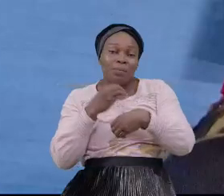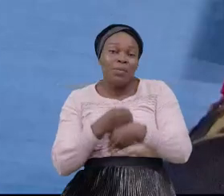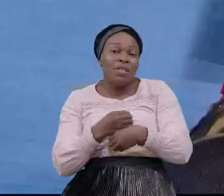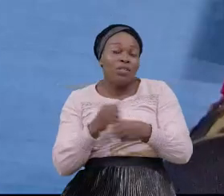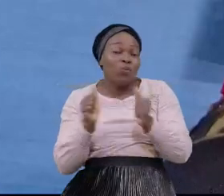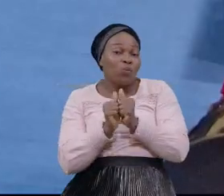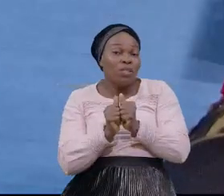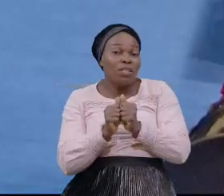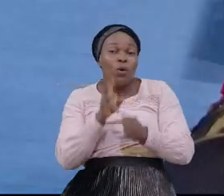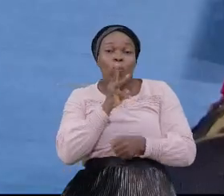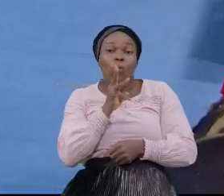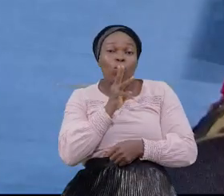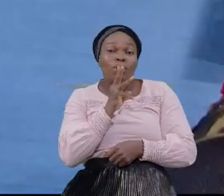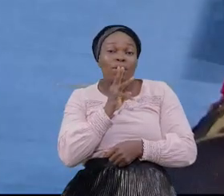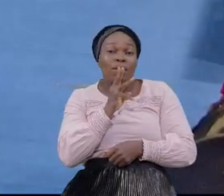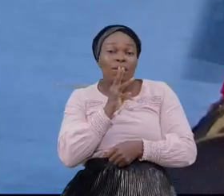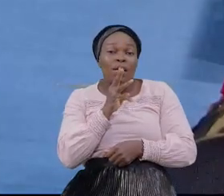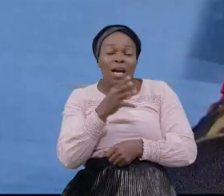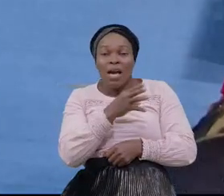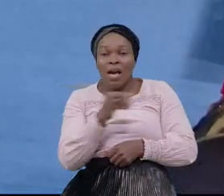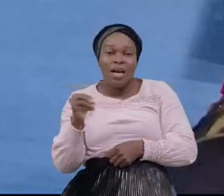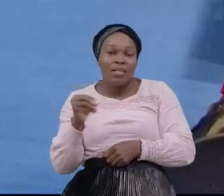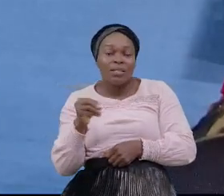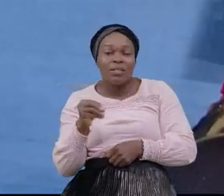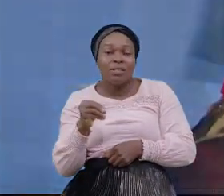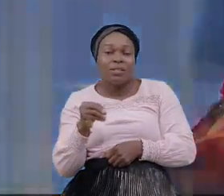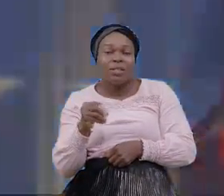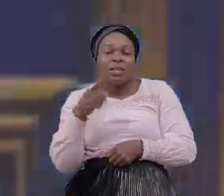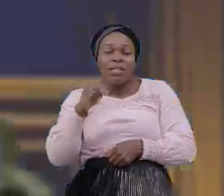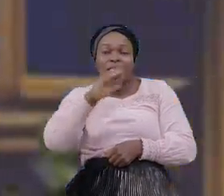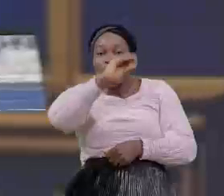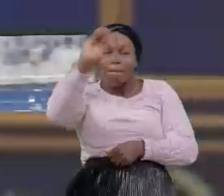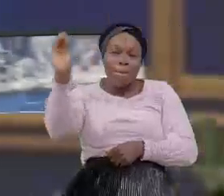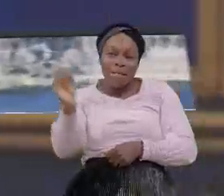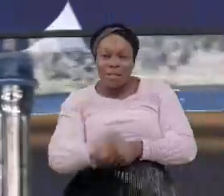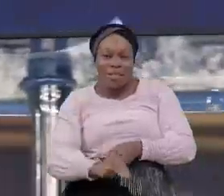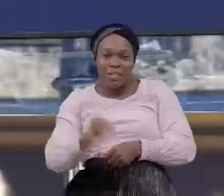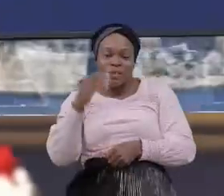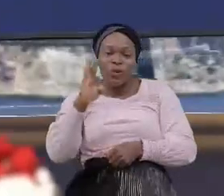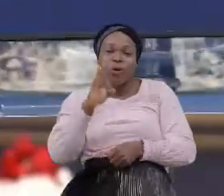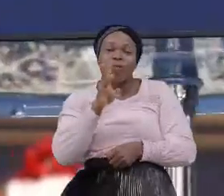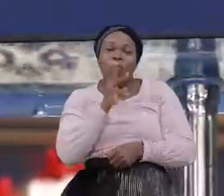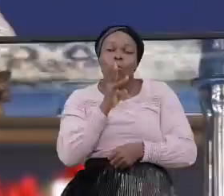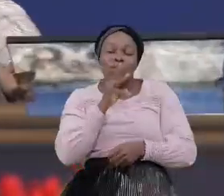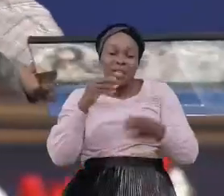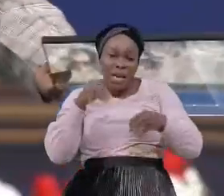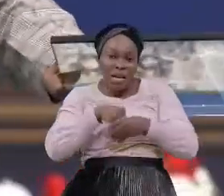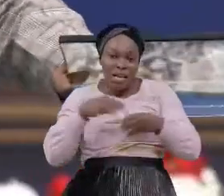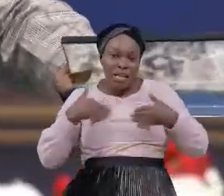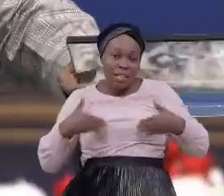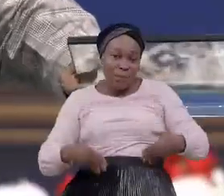the percentage is high. And the percentage of the water that goes to the brain and makes the